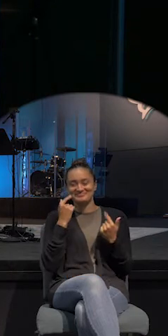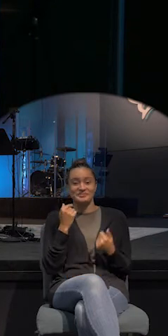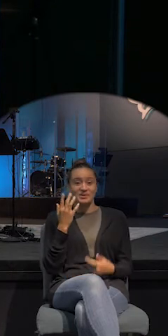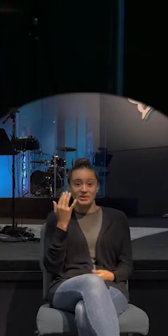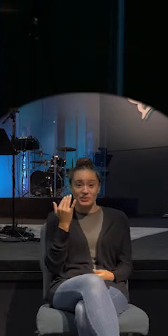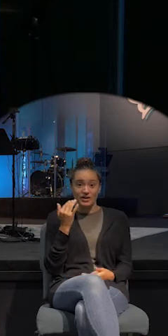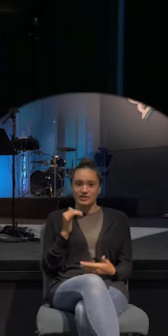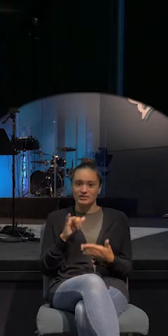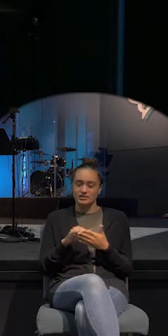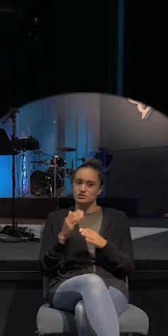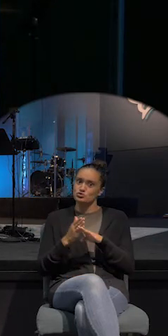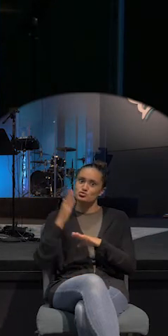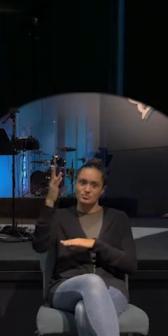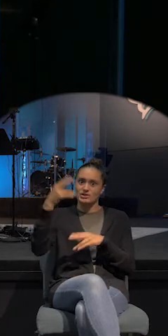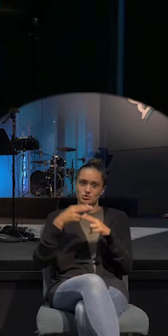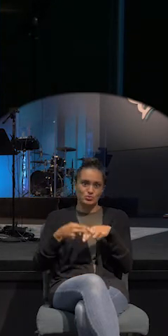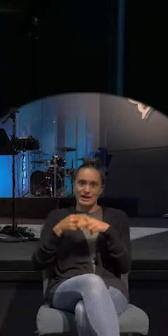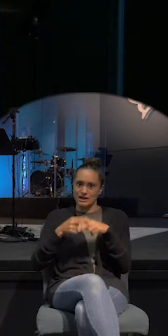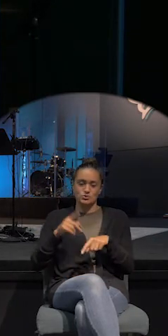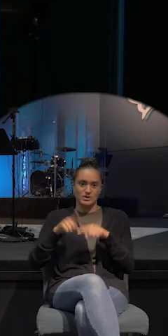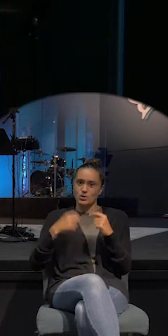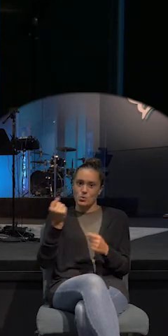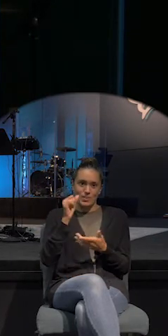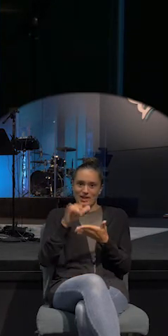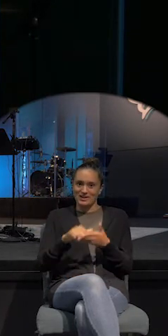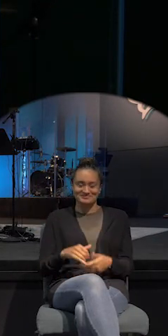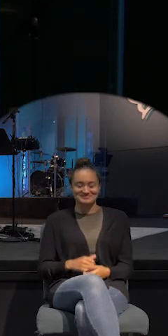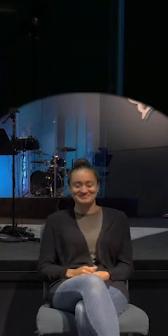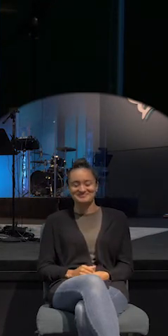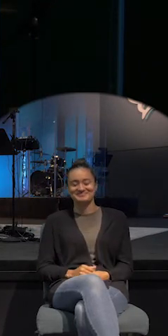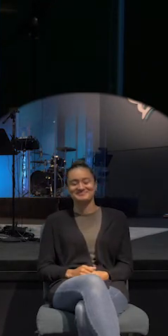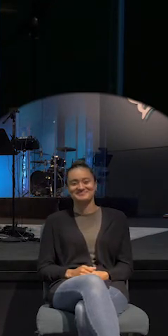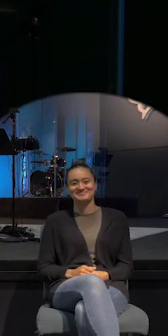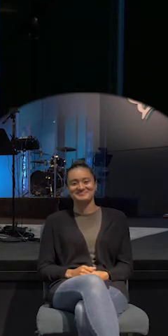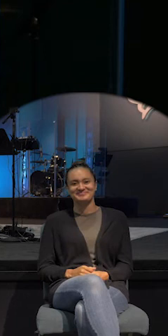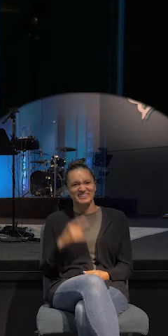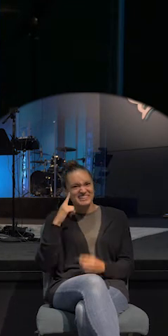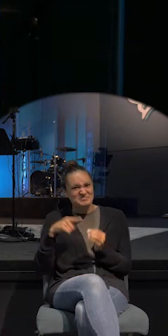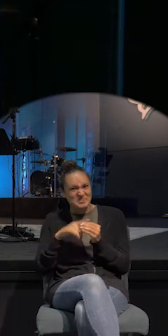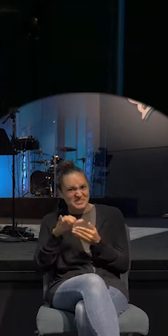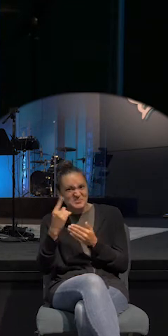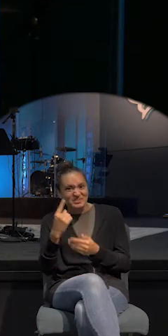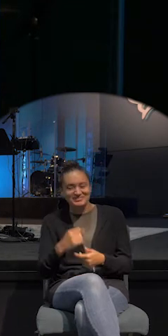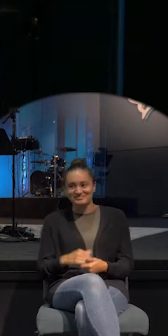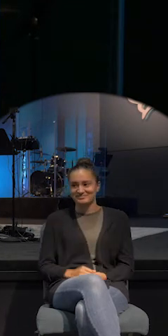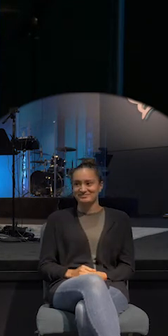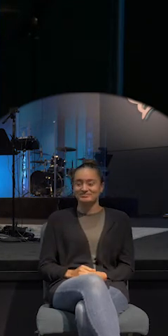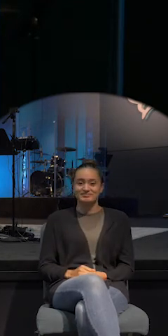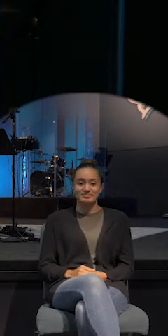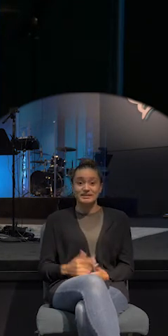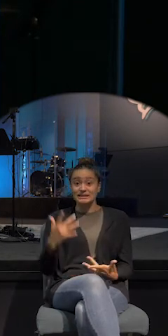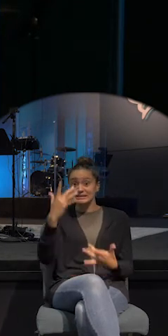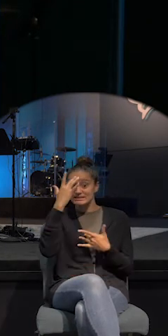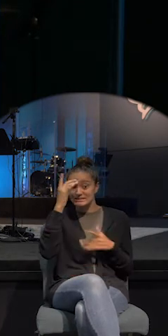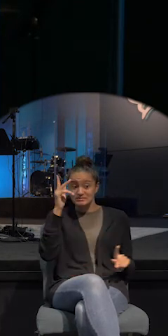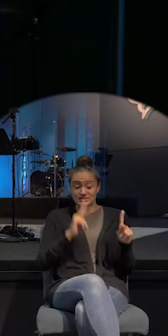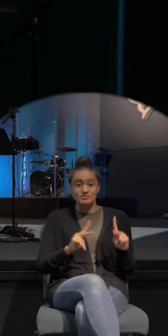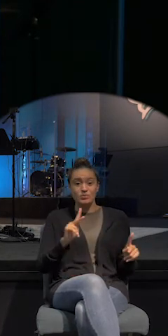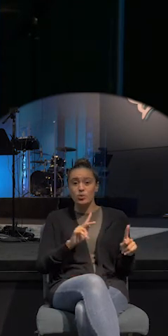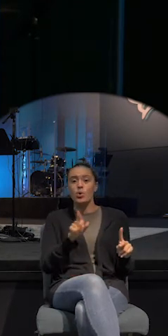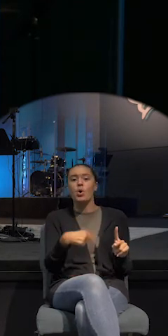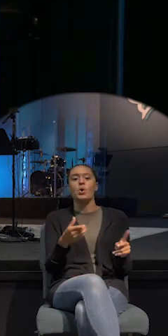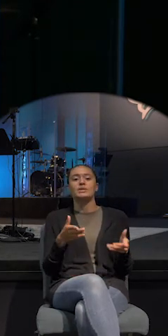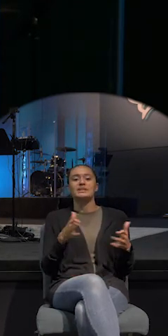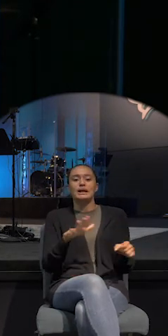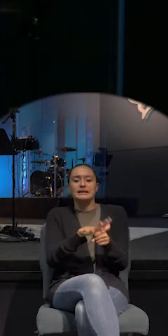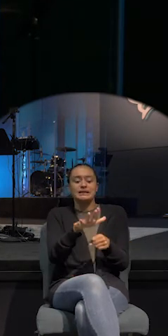Because they exceeded the weight limit that you were allowed to carry. Think about that one. Sick people were only